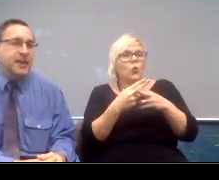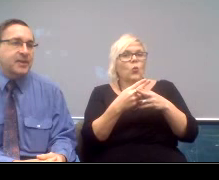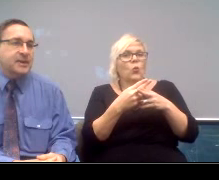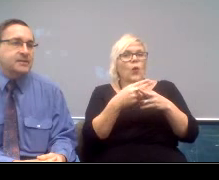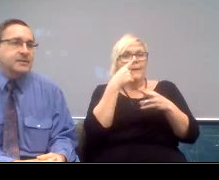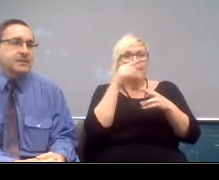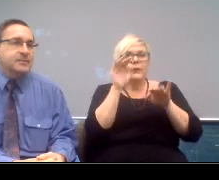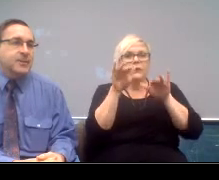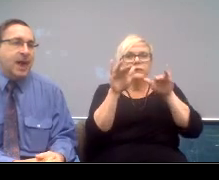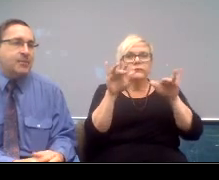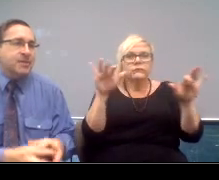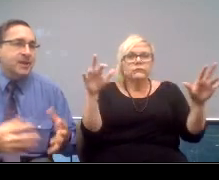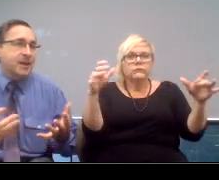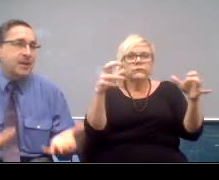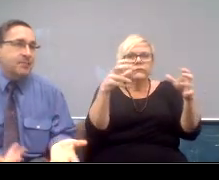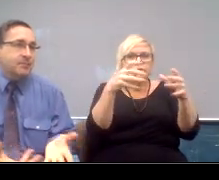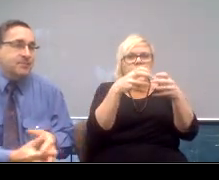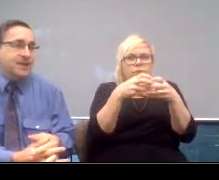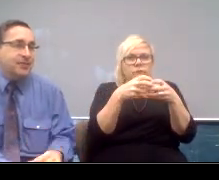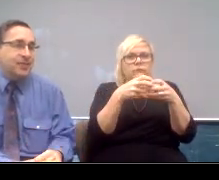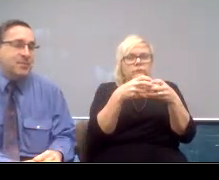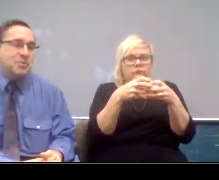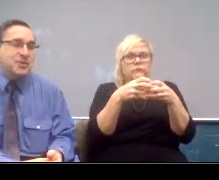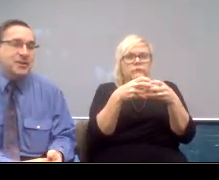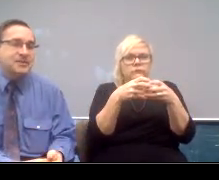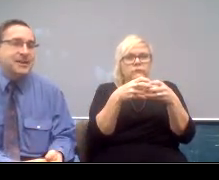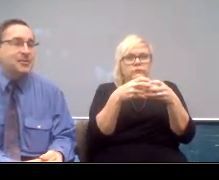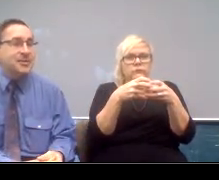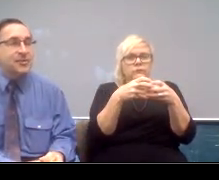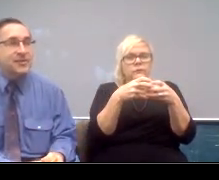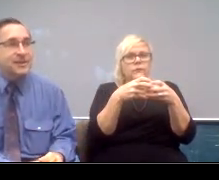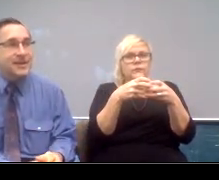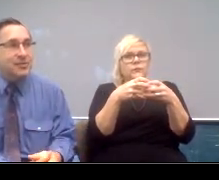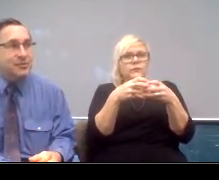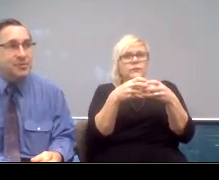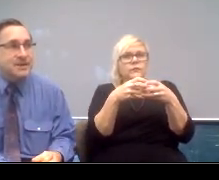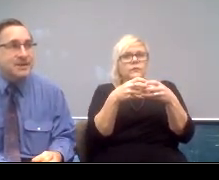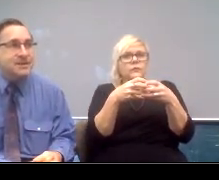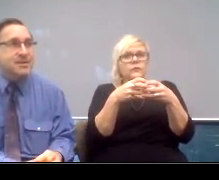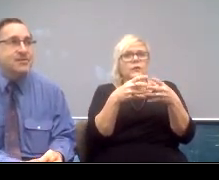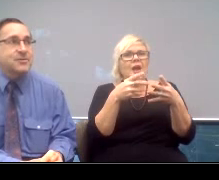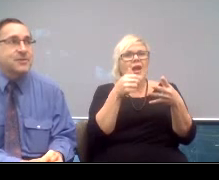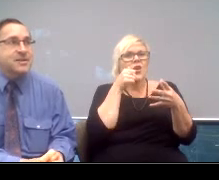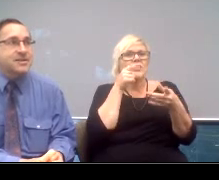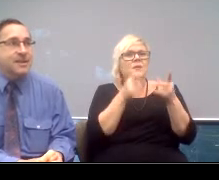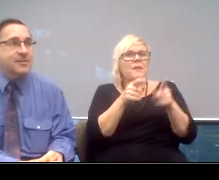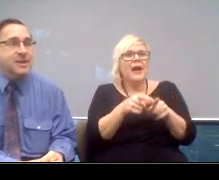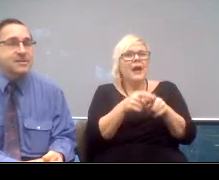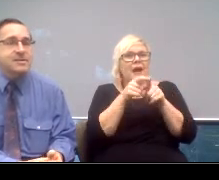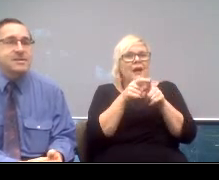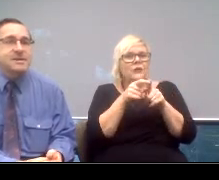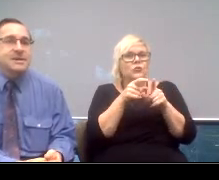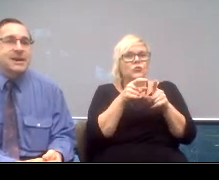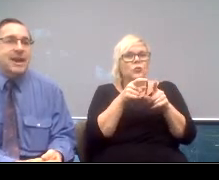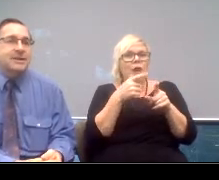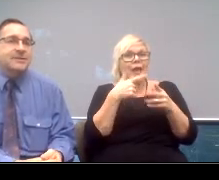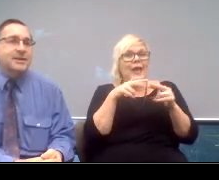people together, perhaps, as some people know, dealing with issues of intellectual property and so forth in a safe